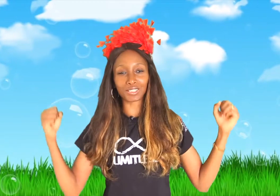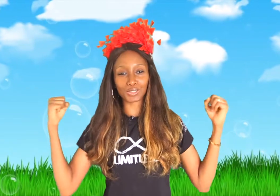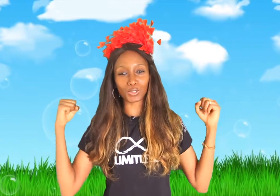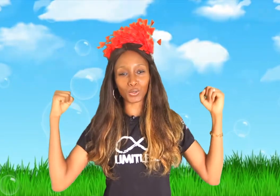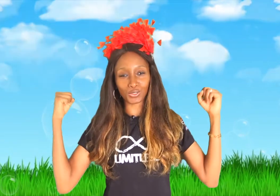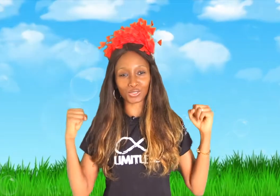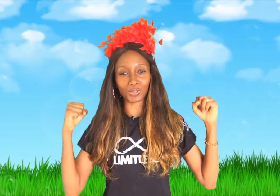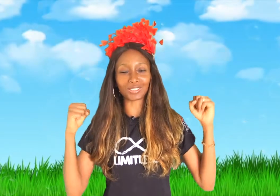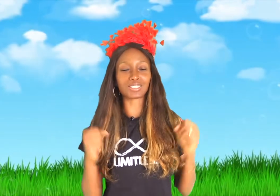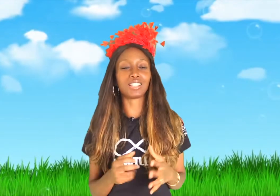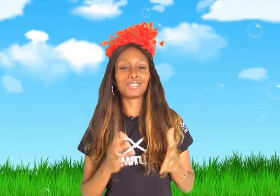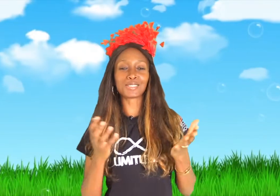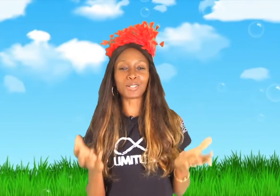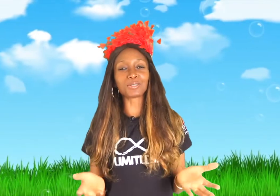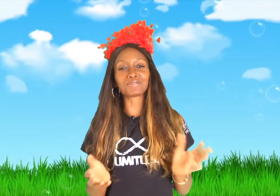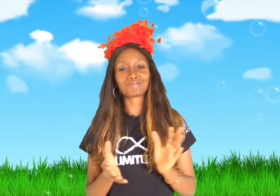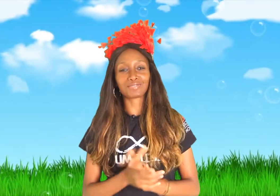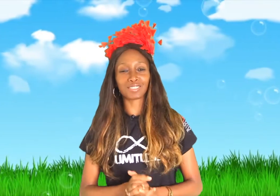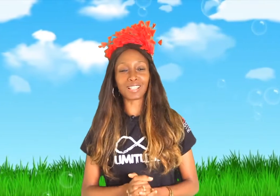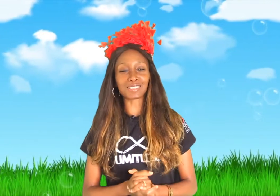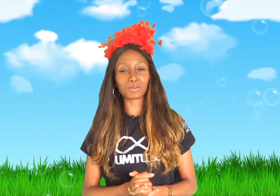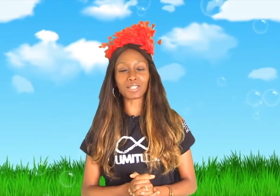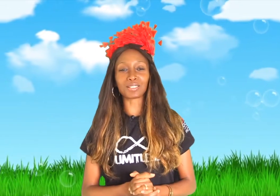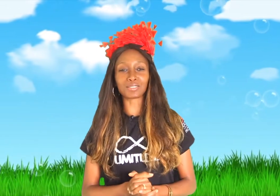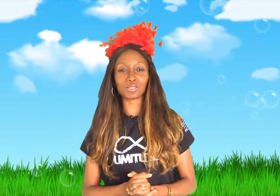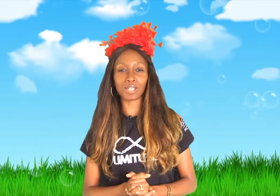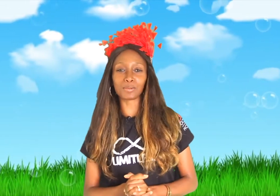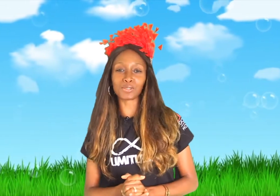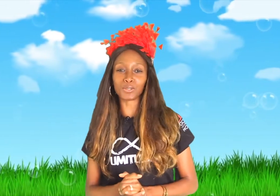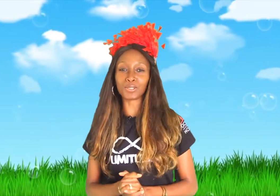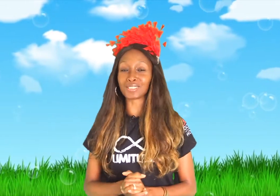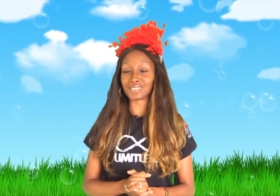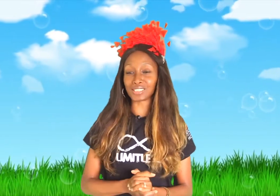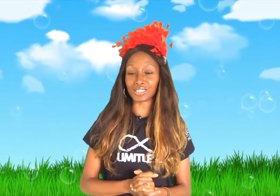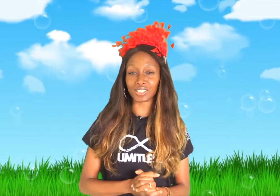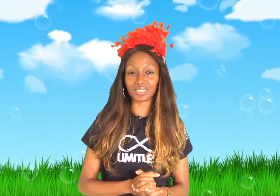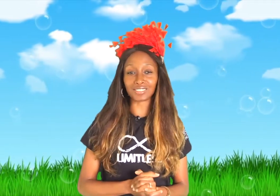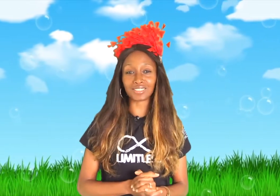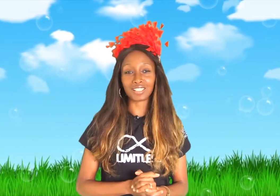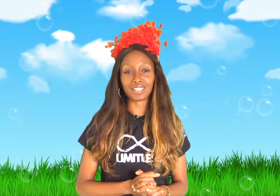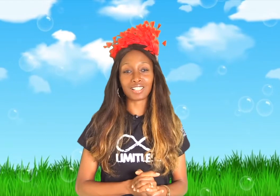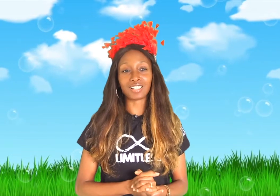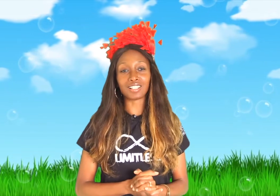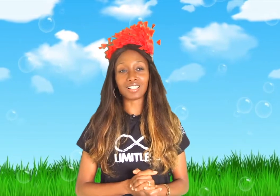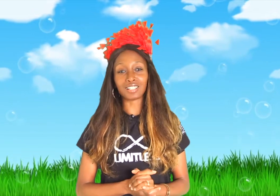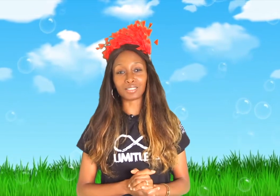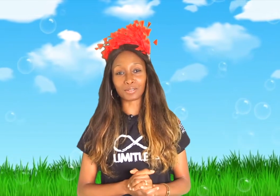the Lord is your strength. So, last week, you were able to go into the teaching,